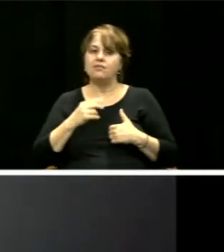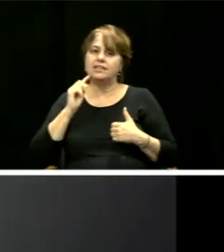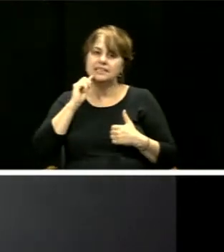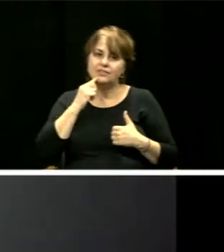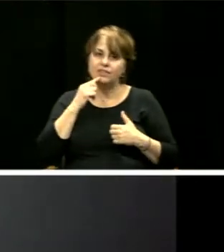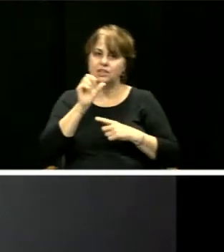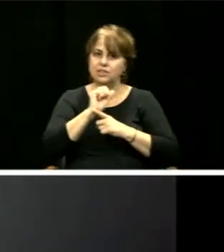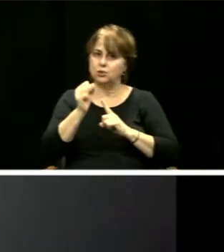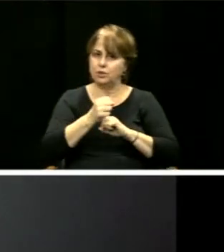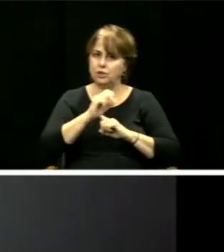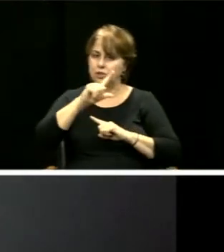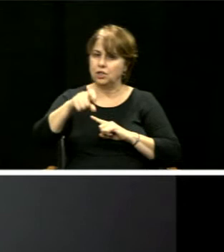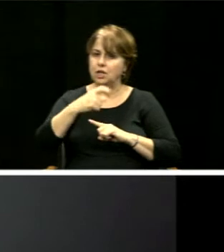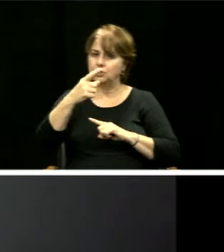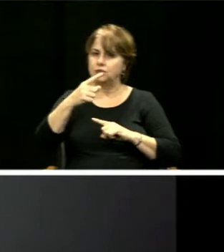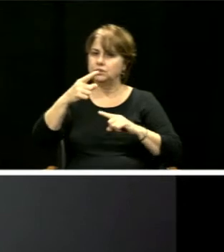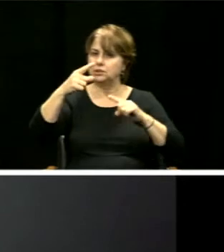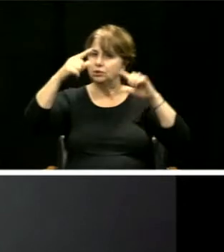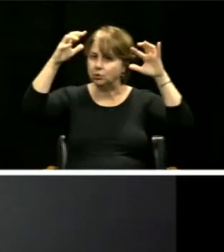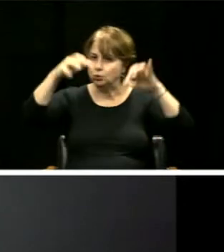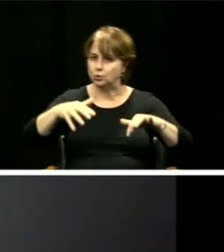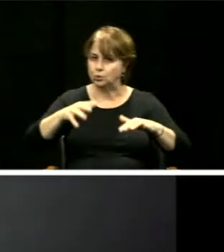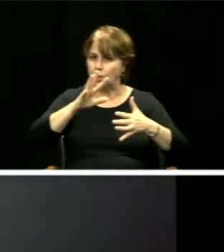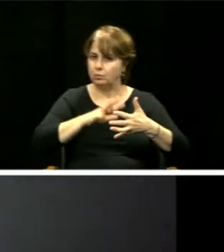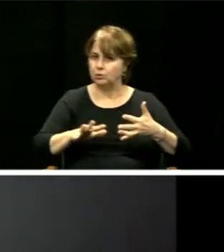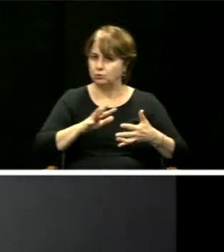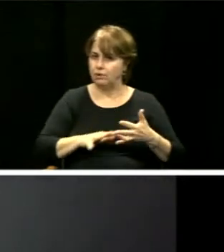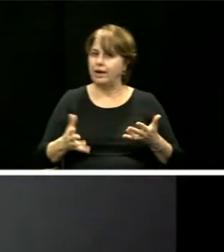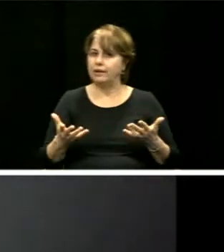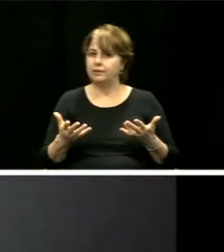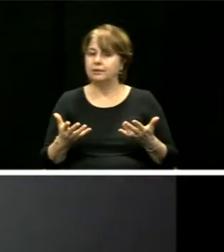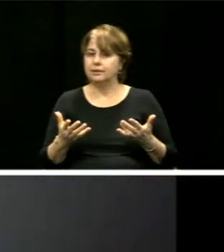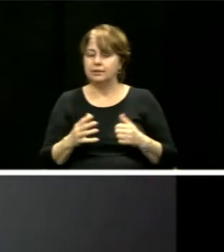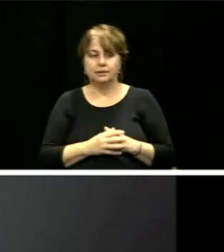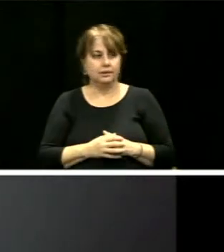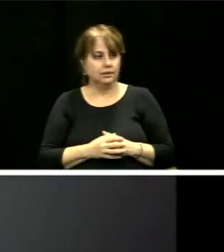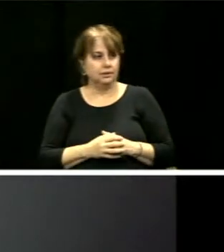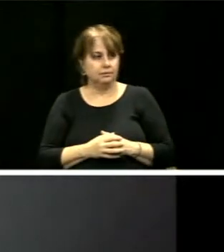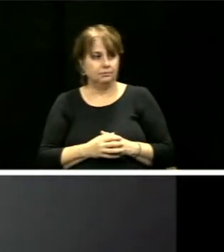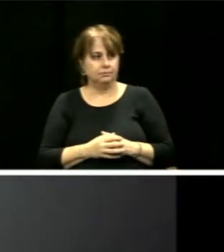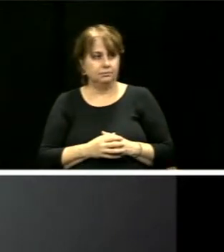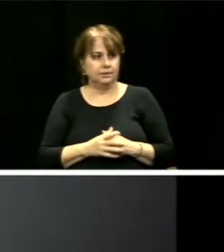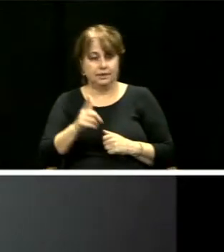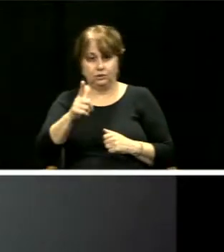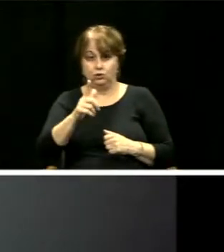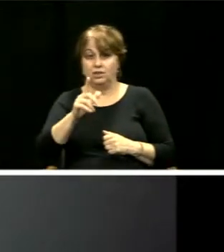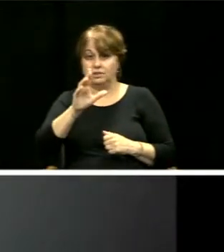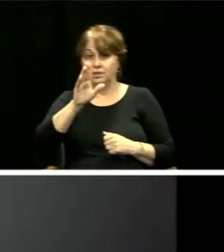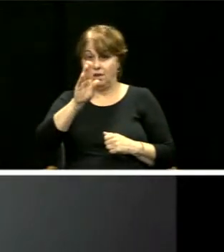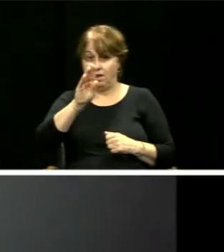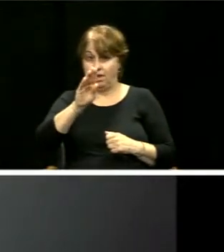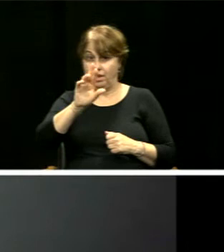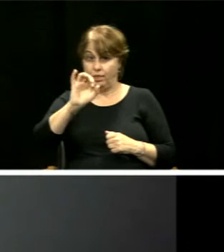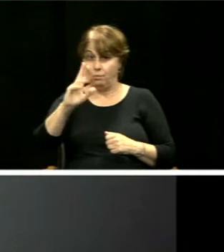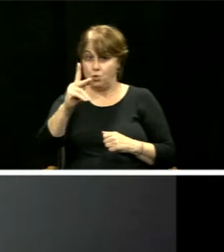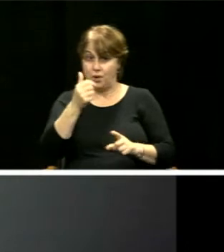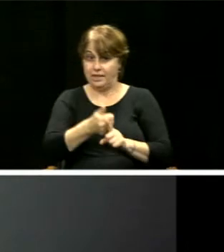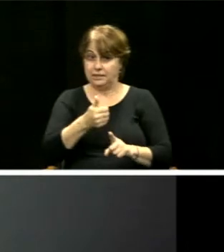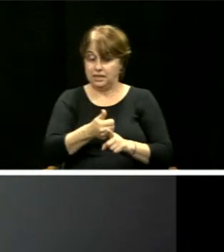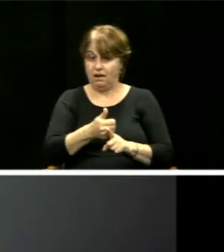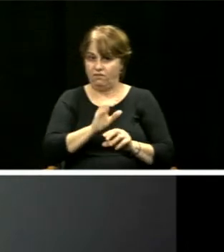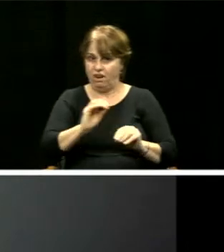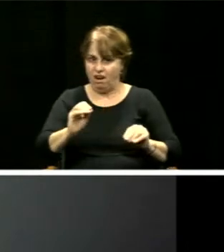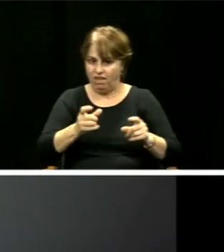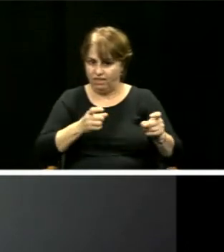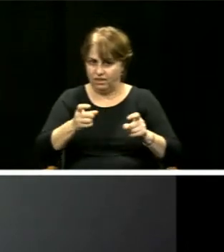just the storm drains, it's really the brook itself. And nothing is being done to control that